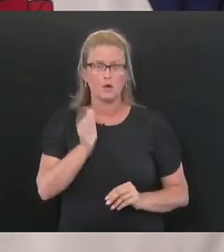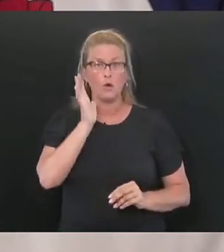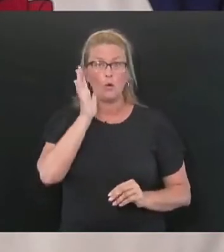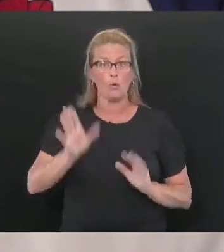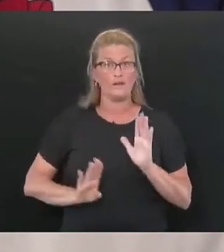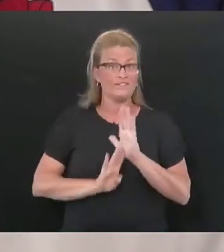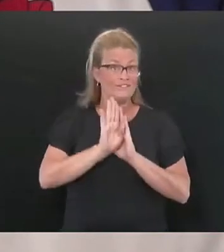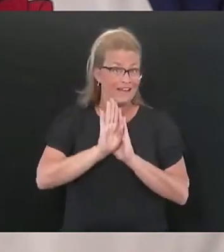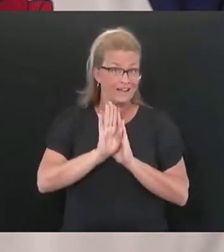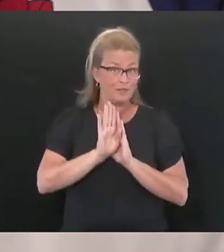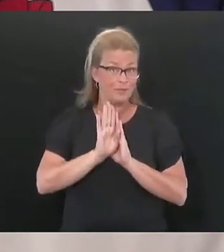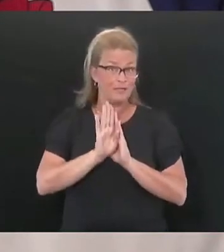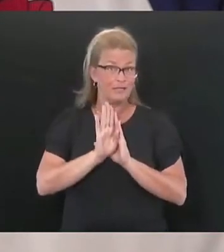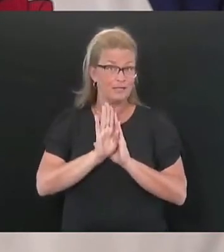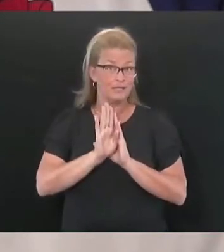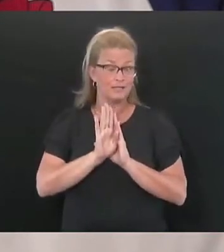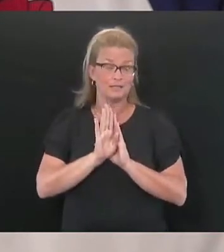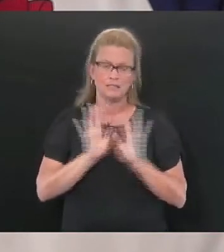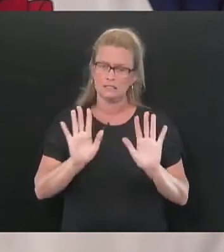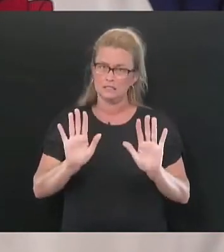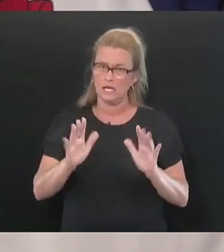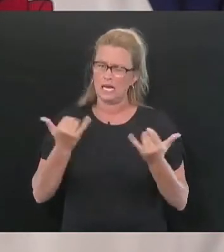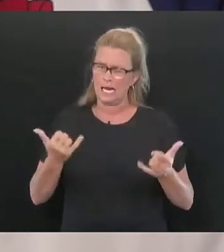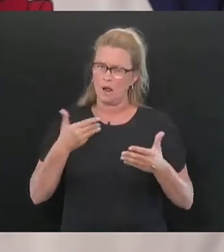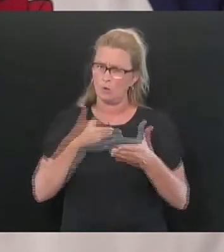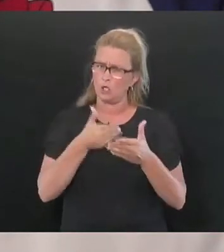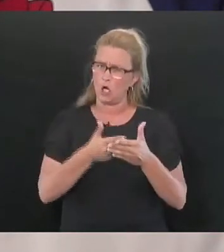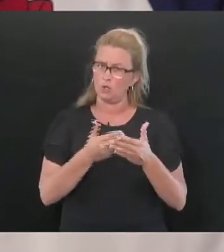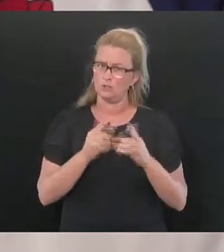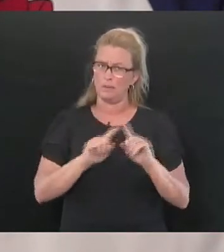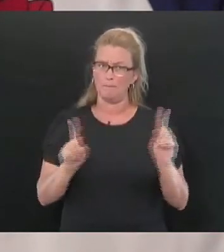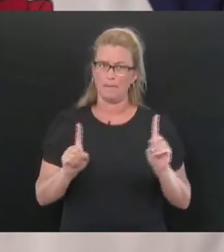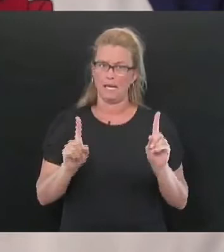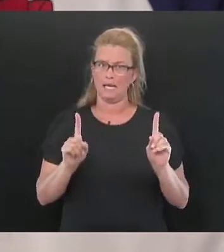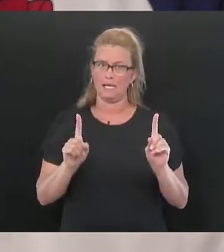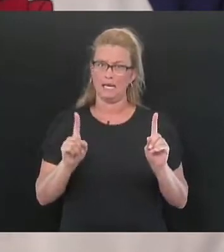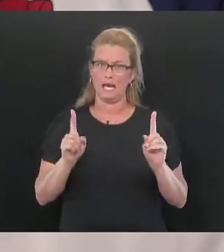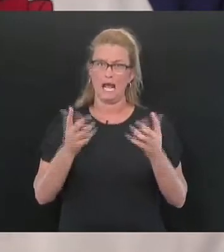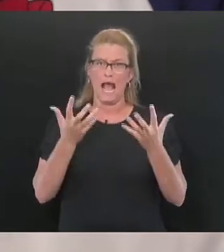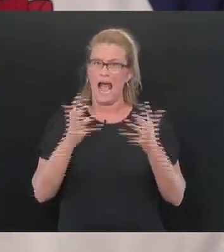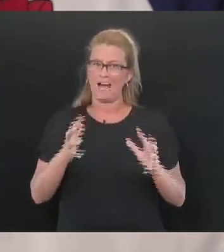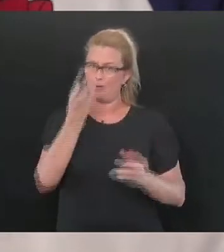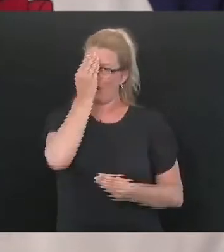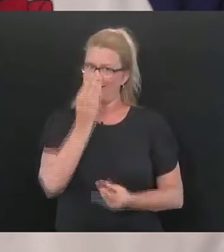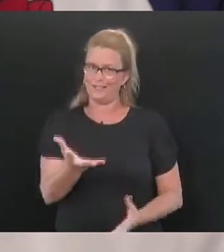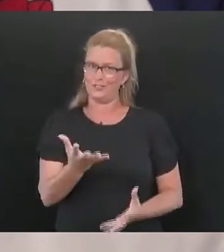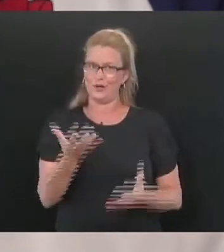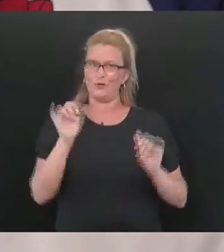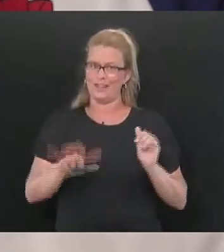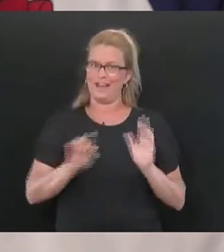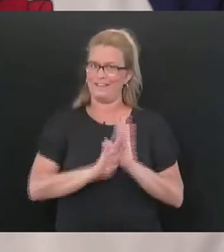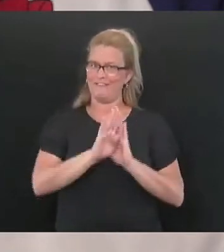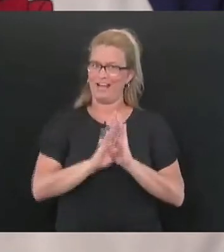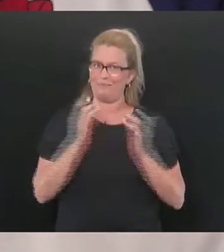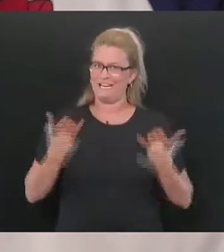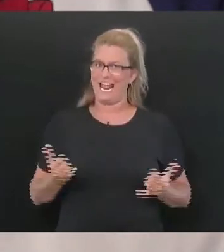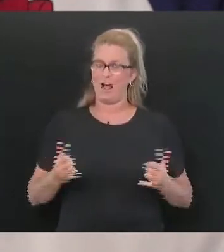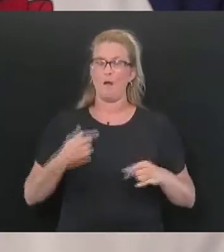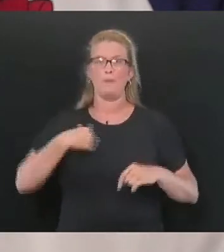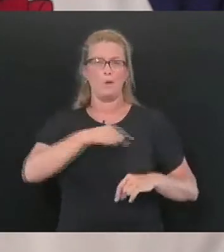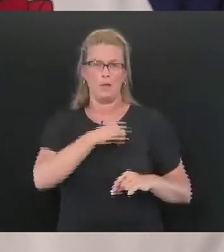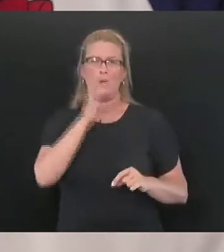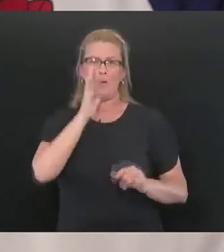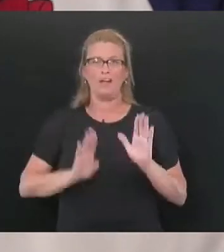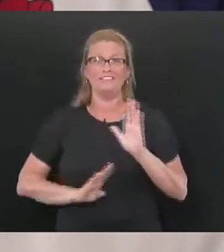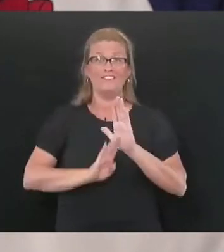near days. Now, we're close right now, but I don't want to give you that development right yet. We will develop